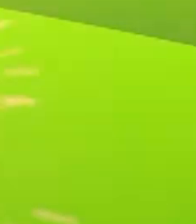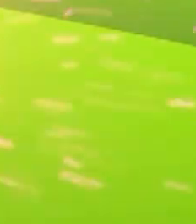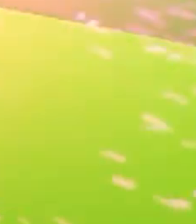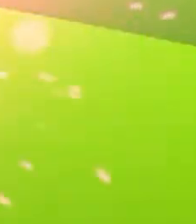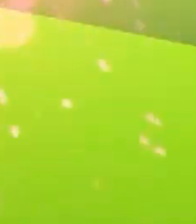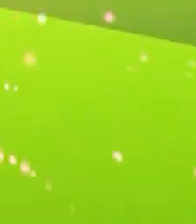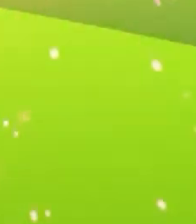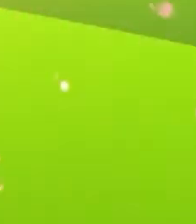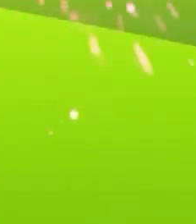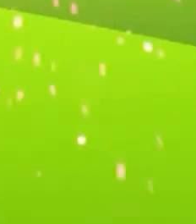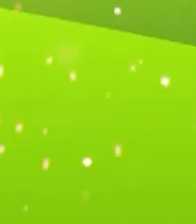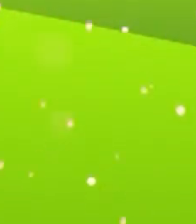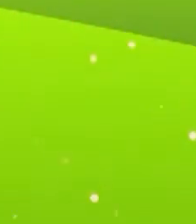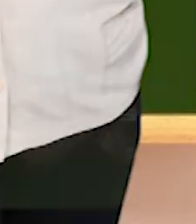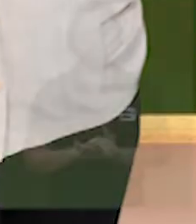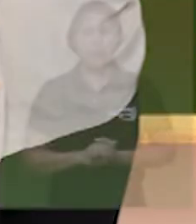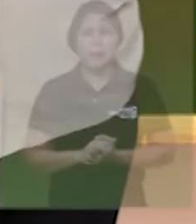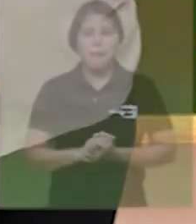Eliz.